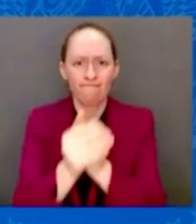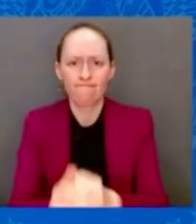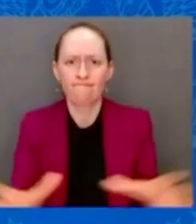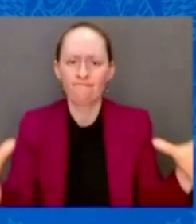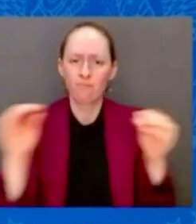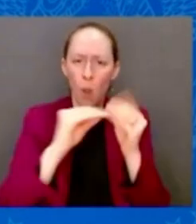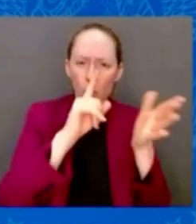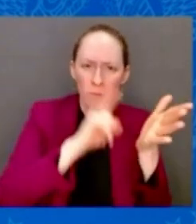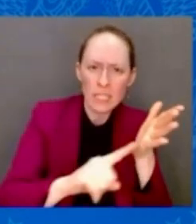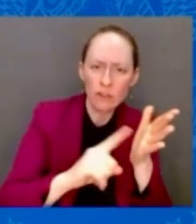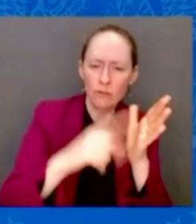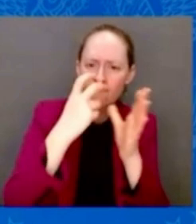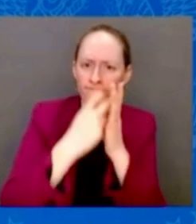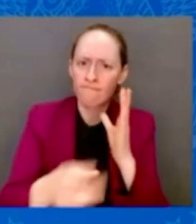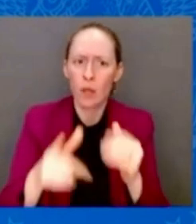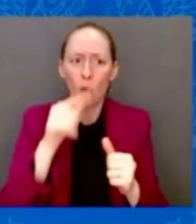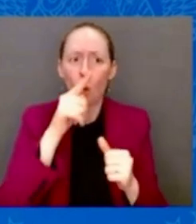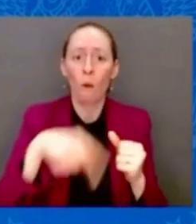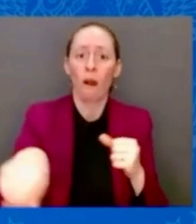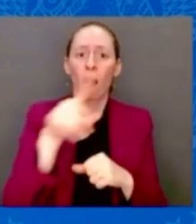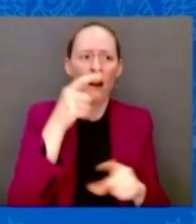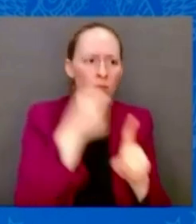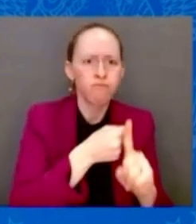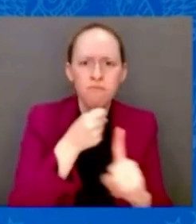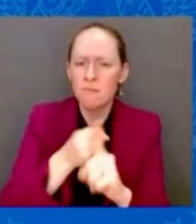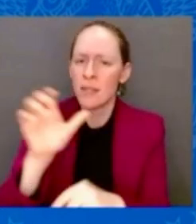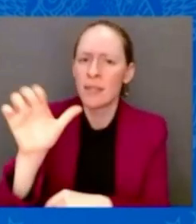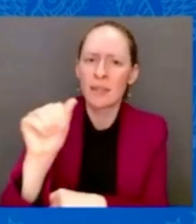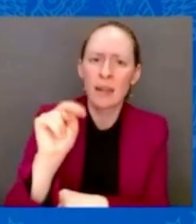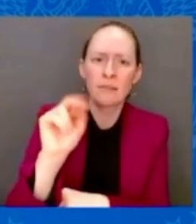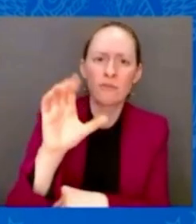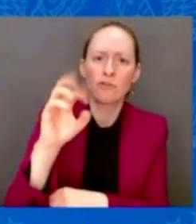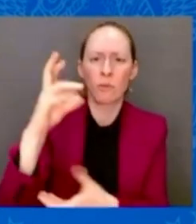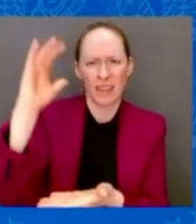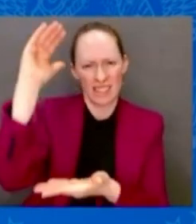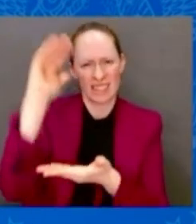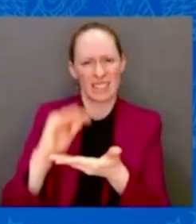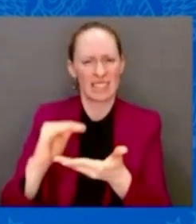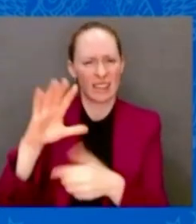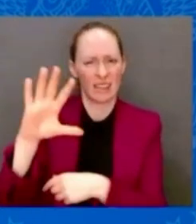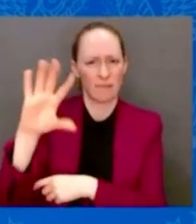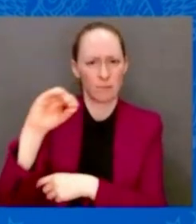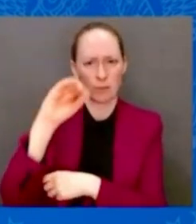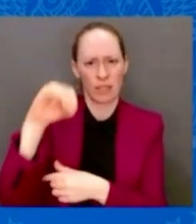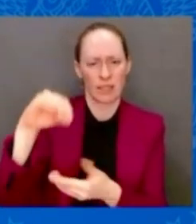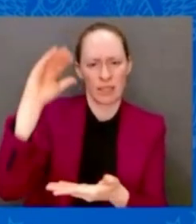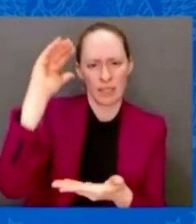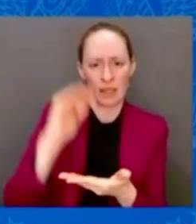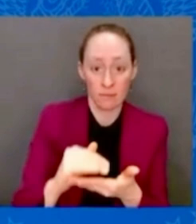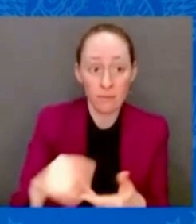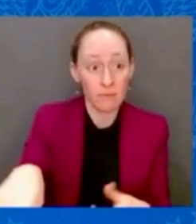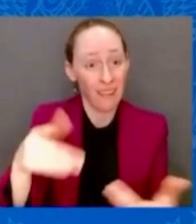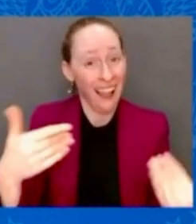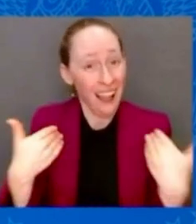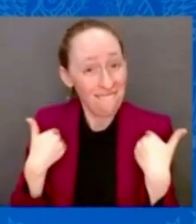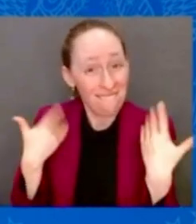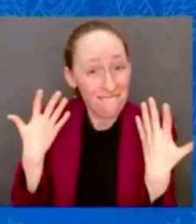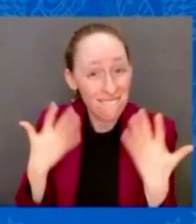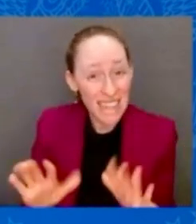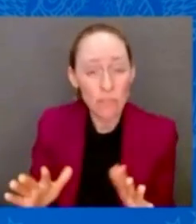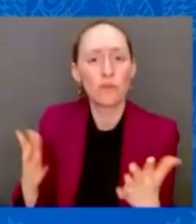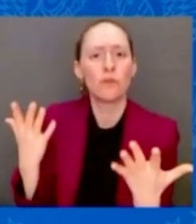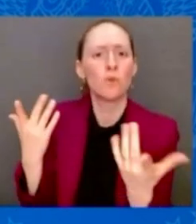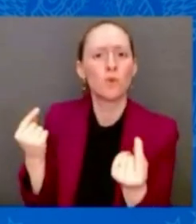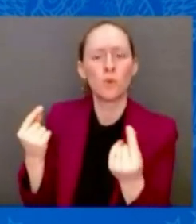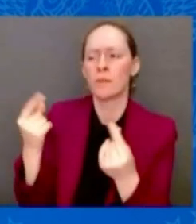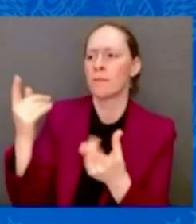facing diagnoses, and end cancer as we know it. We also created a special claims unit at the Department of Labor